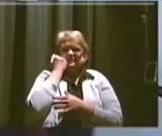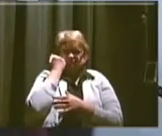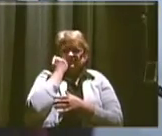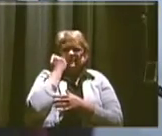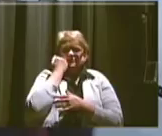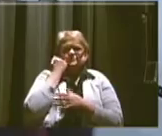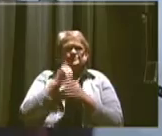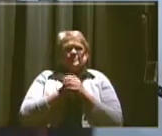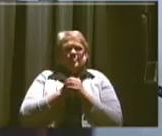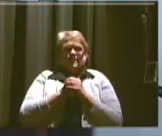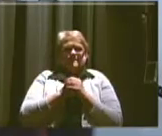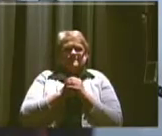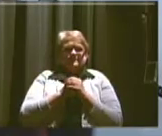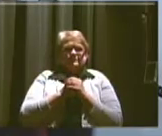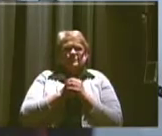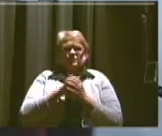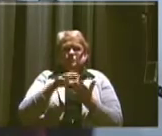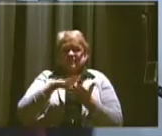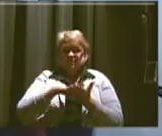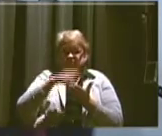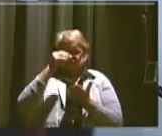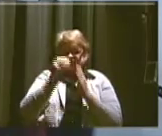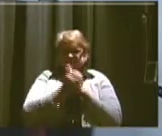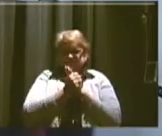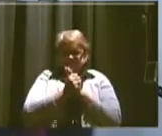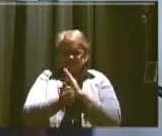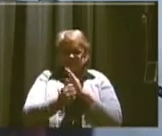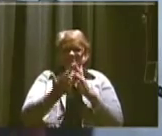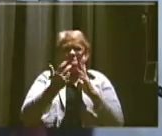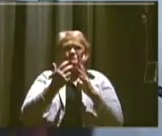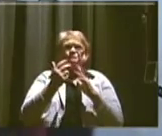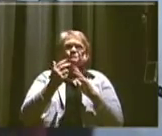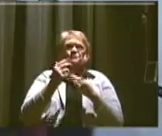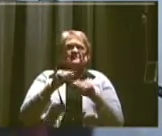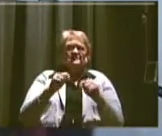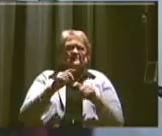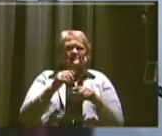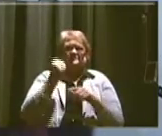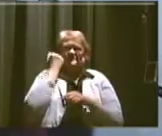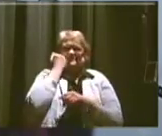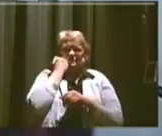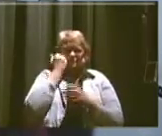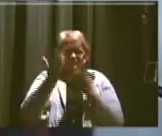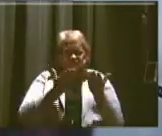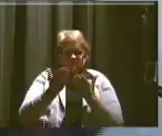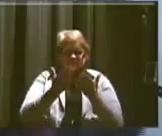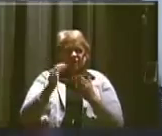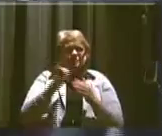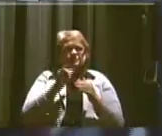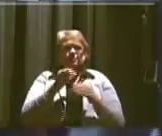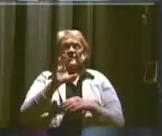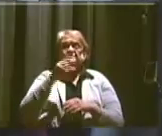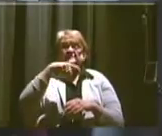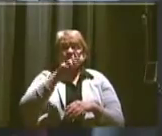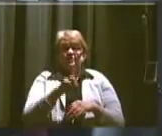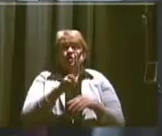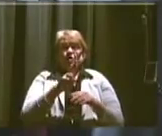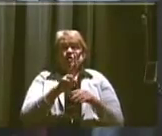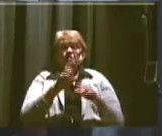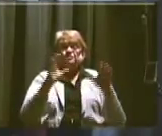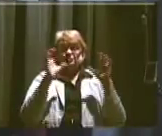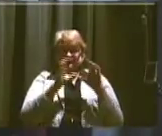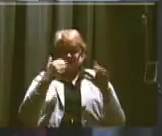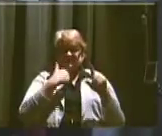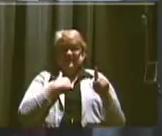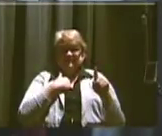certification while learning the skills and trades of a dental assistant. I've also received other certifications such as CPR and first aid, and I also